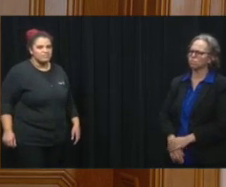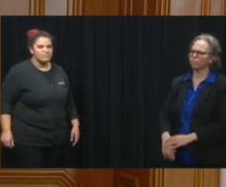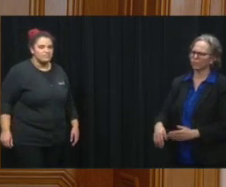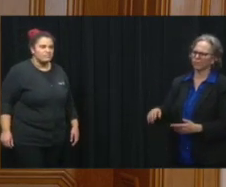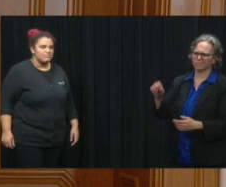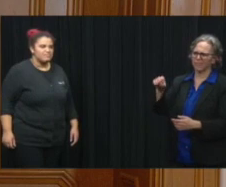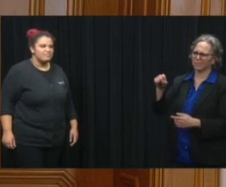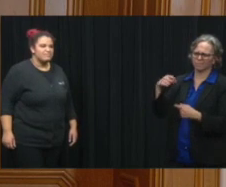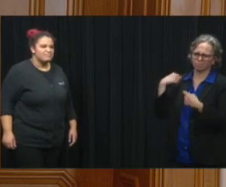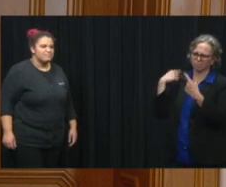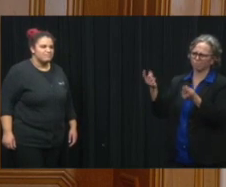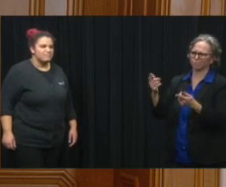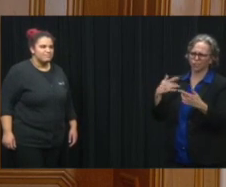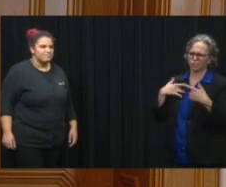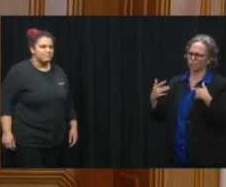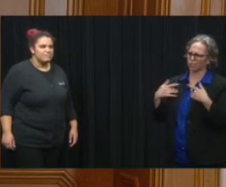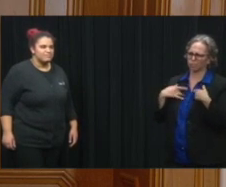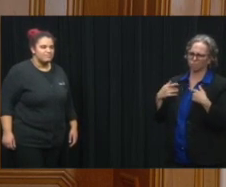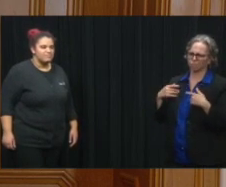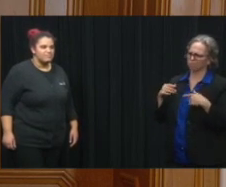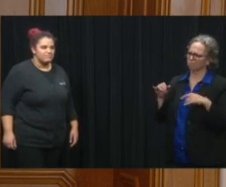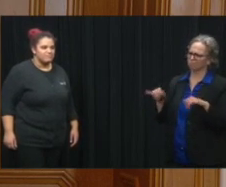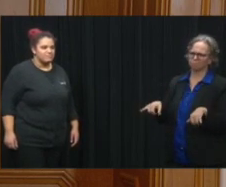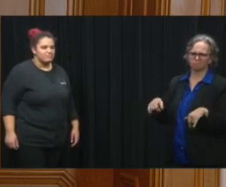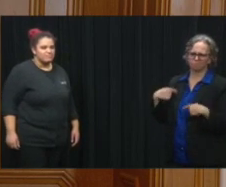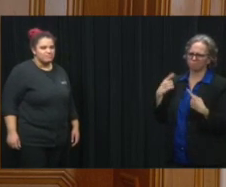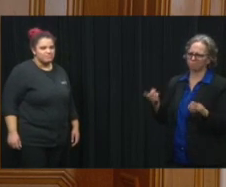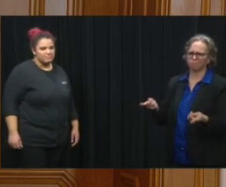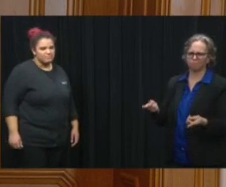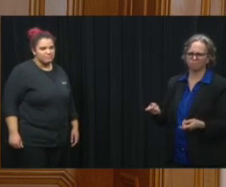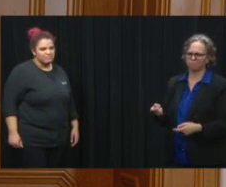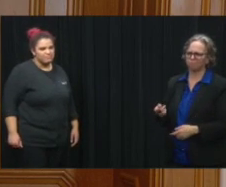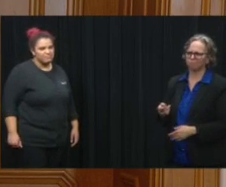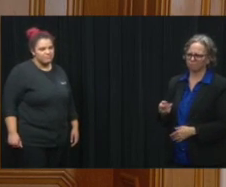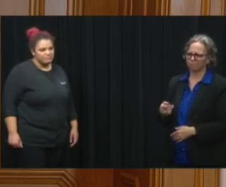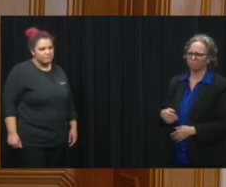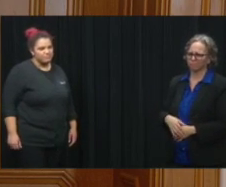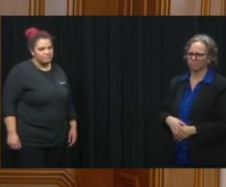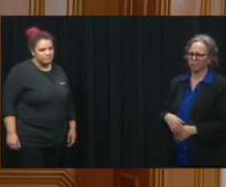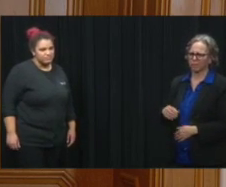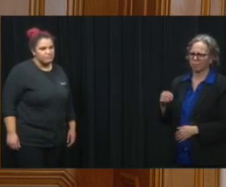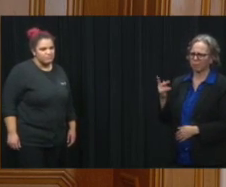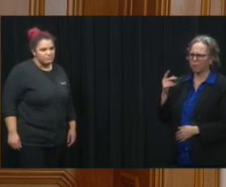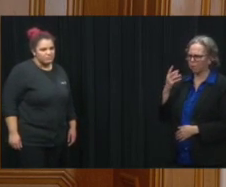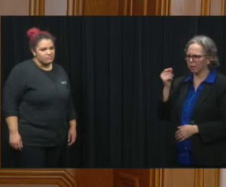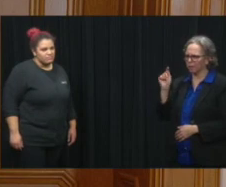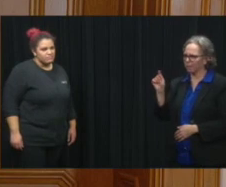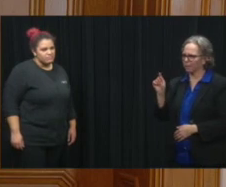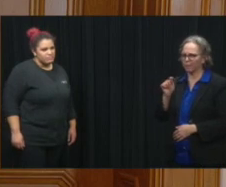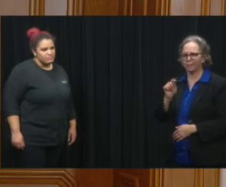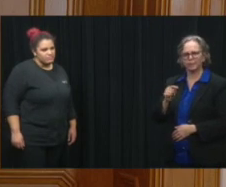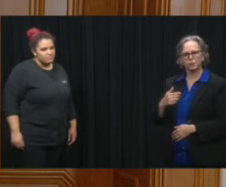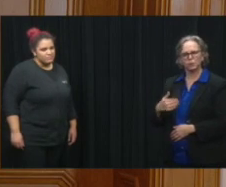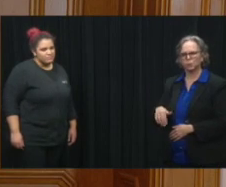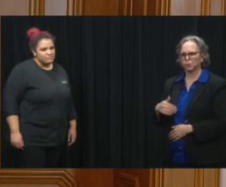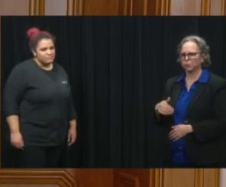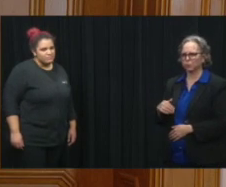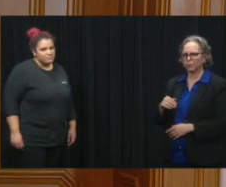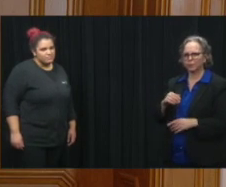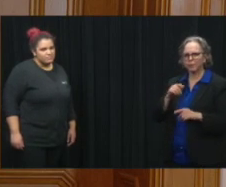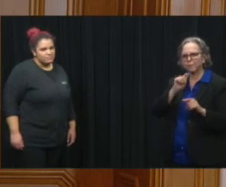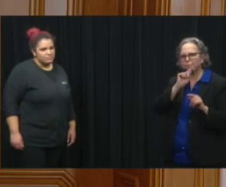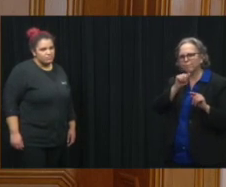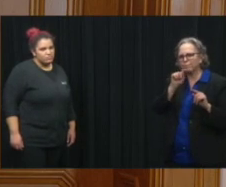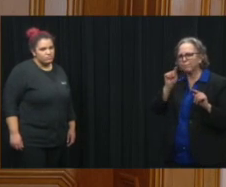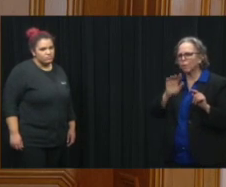That is always something that is a concern. There are people out there, different places of the world, who try